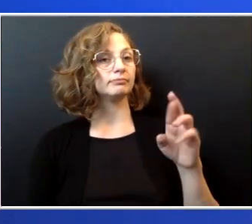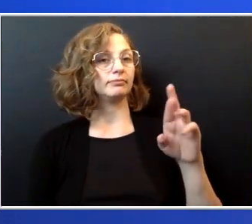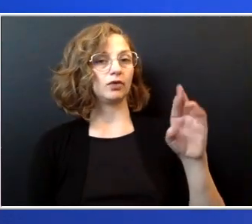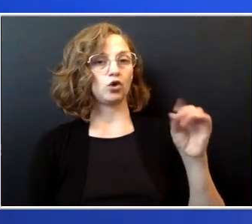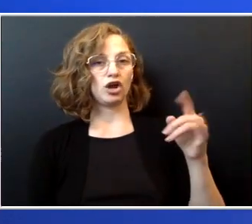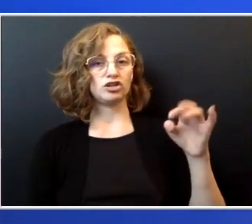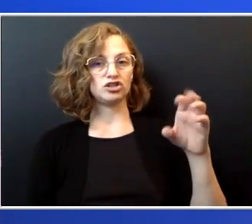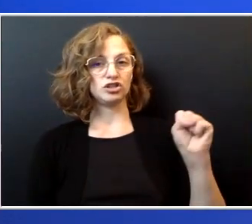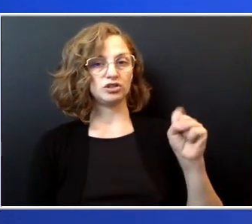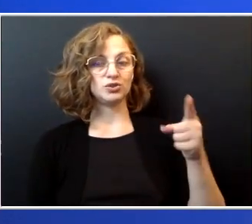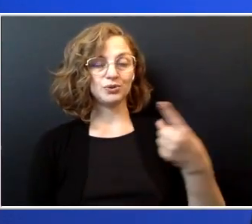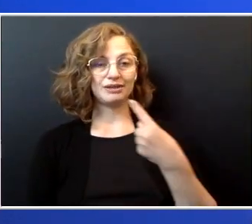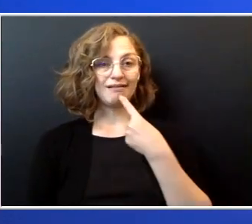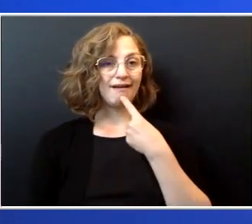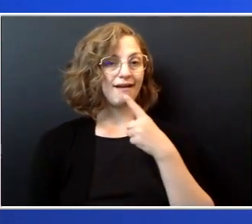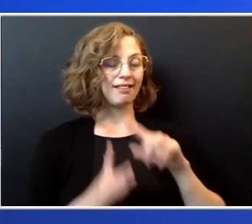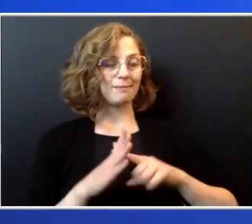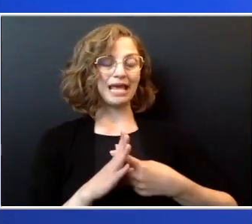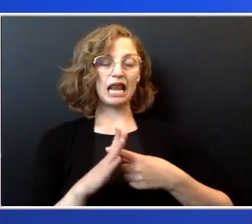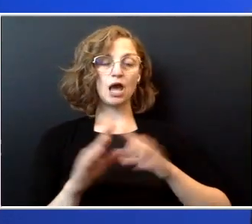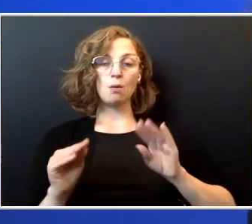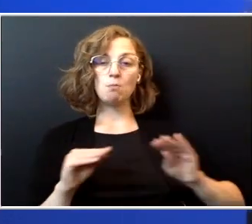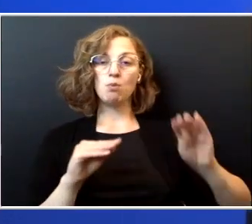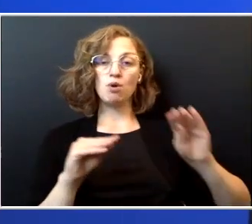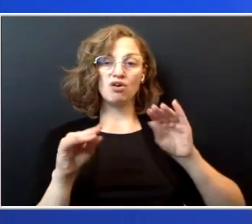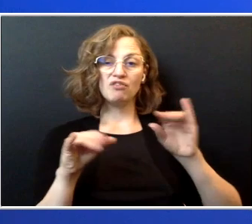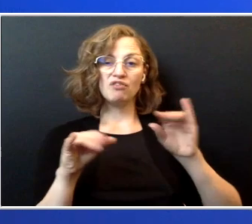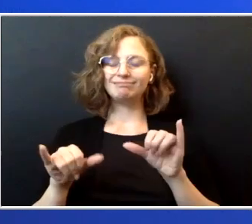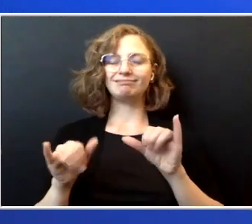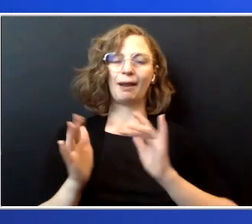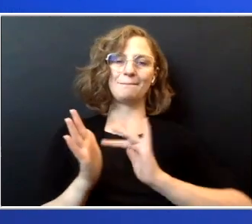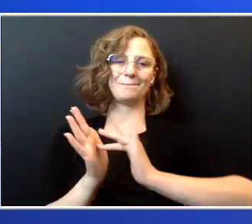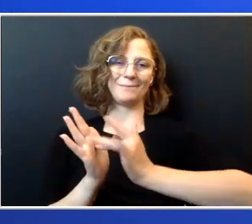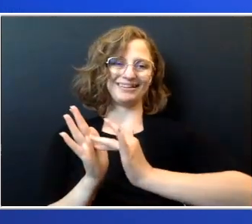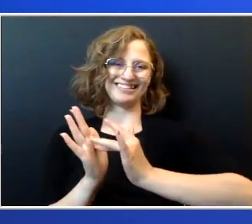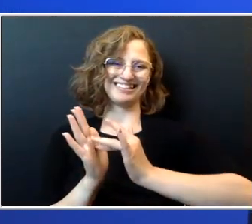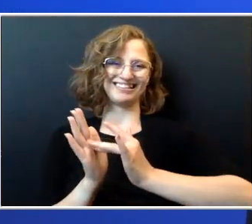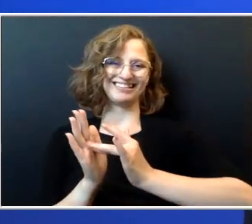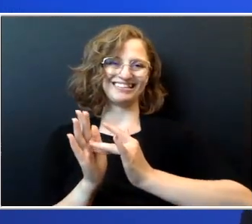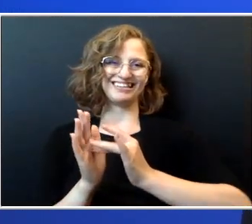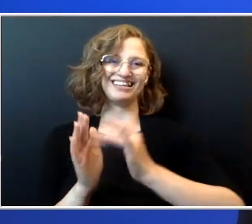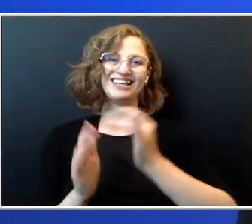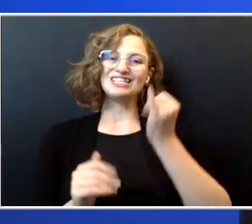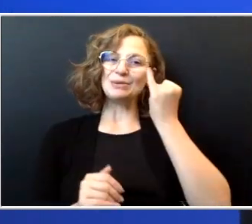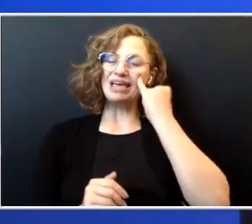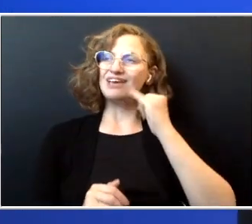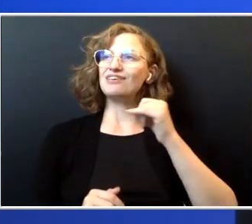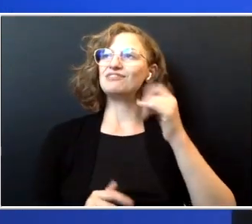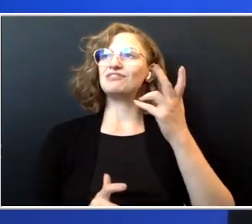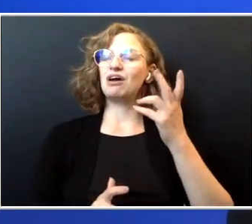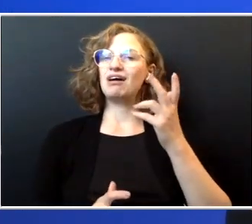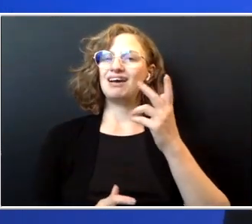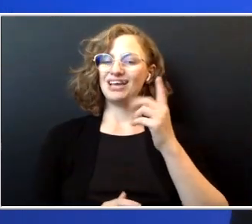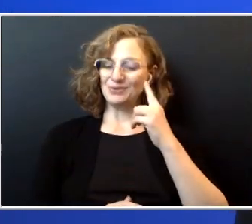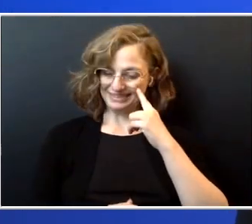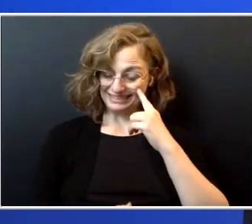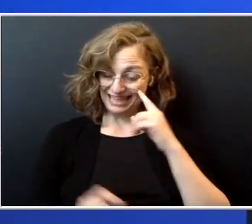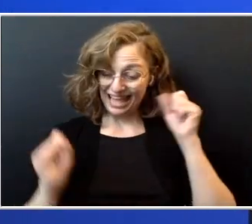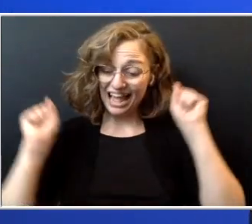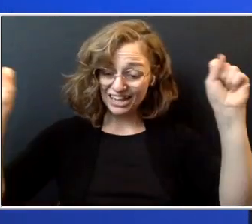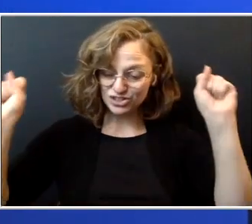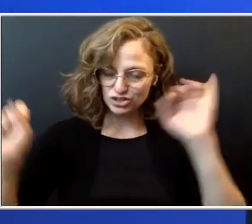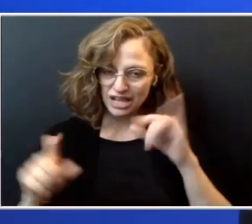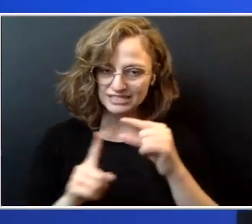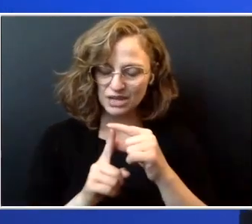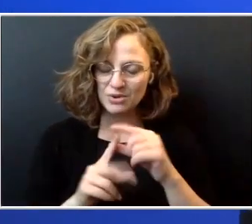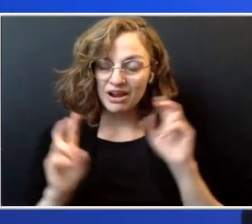movement's medicine. So if exercise is something that kind of makes your skin crawl hearing the word, then let that go. You know, focus